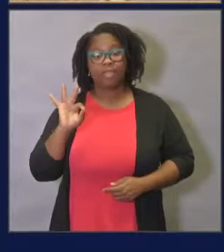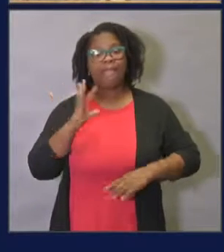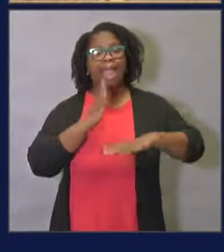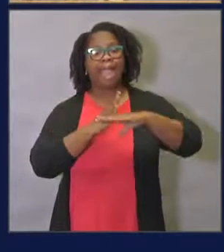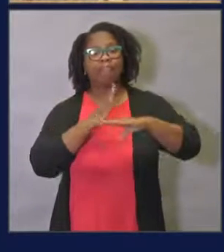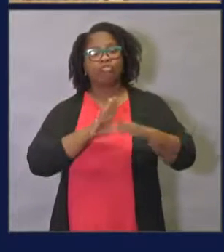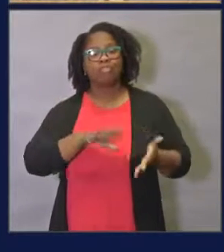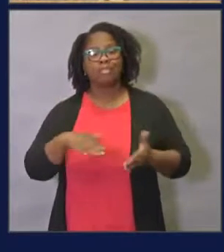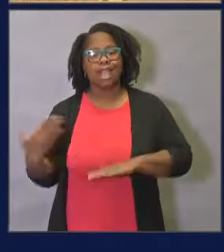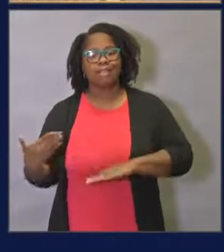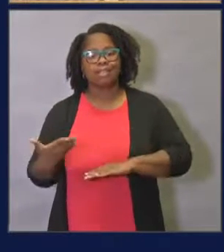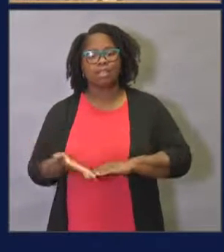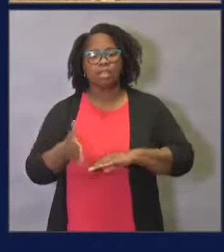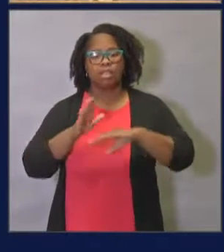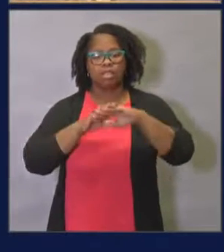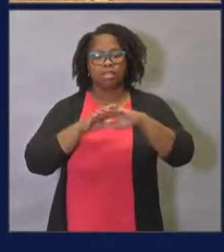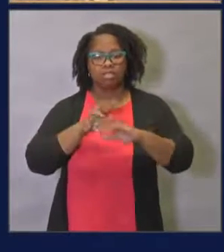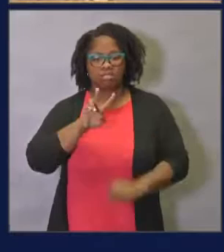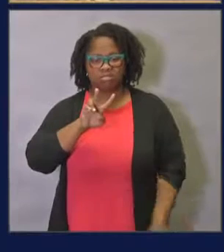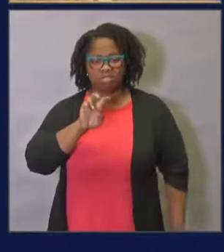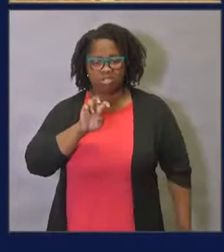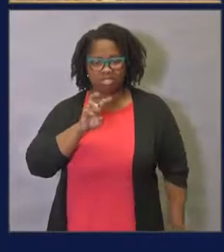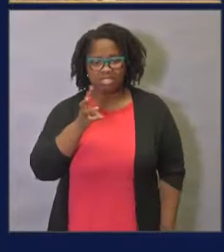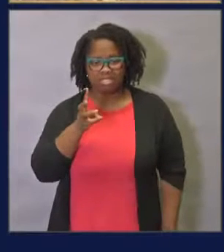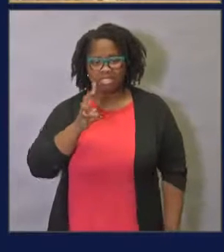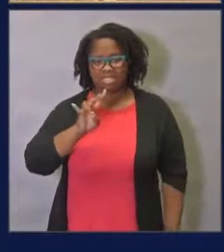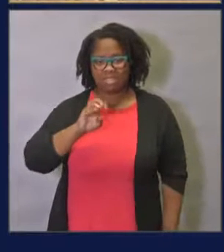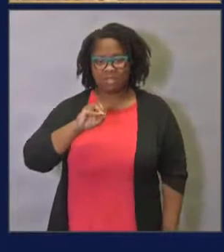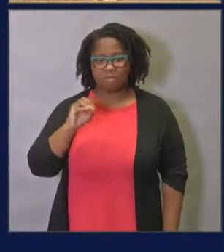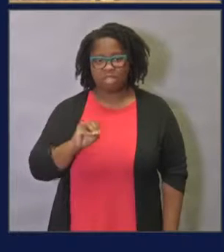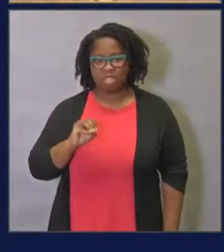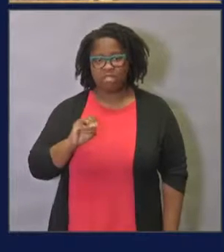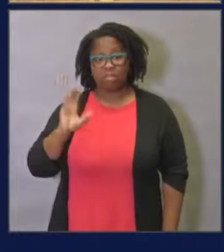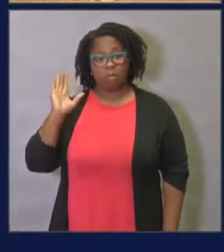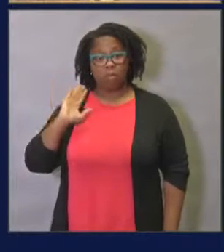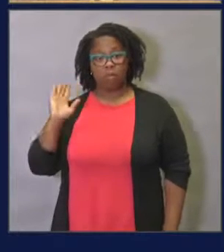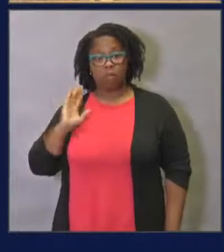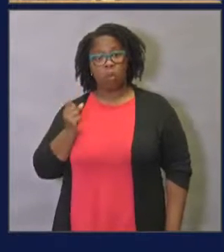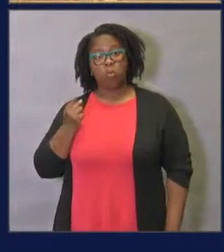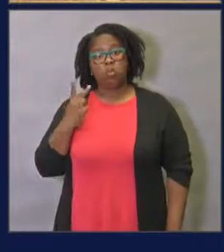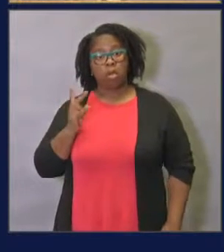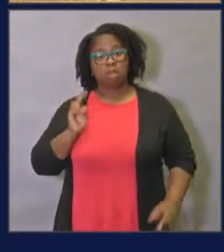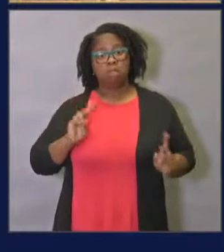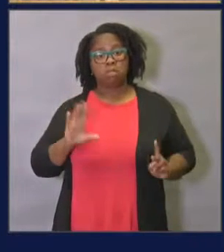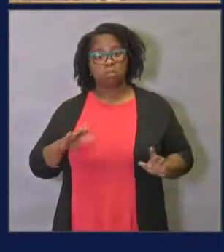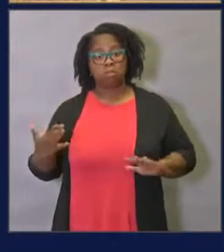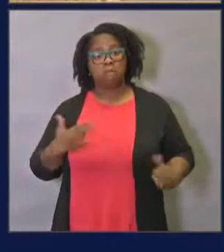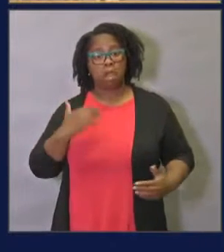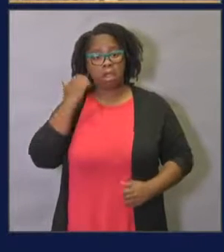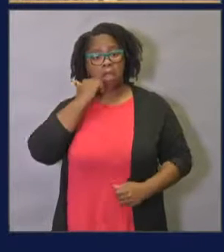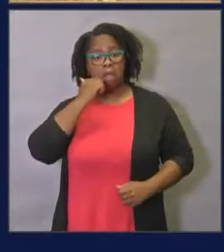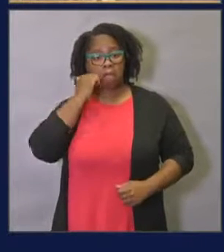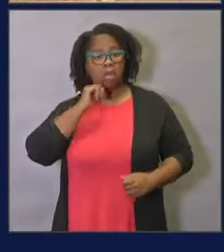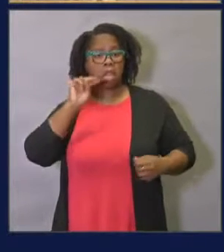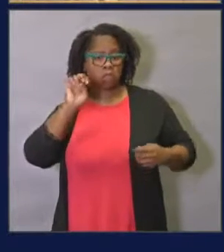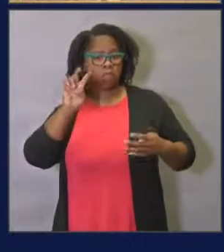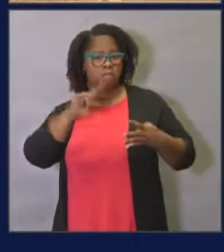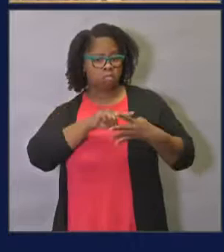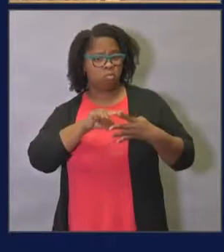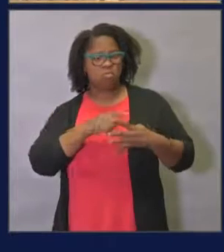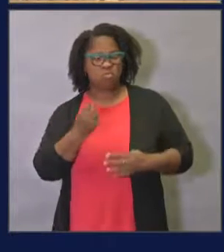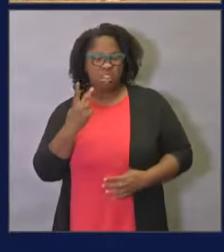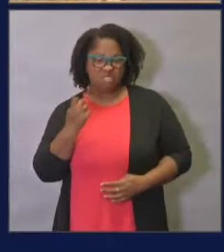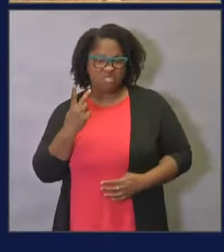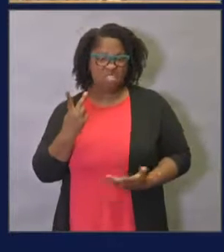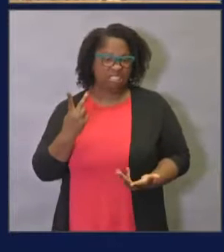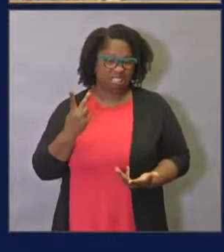increased 267%, from an average of 12 deaths per day at the beginning of November to an average